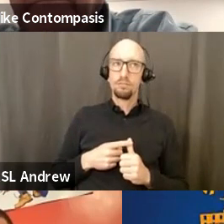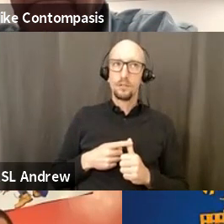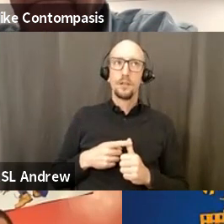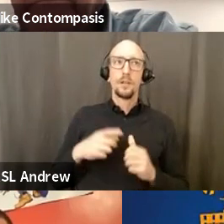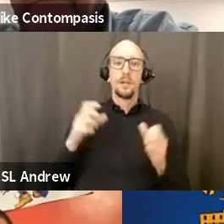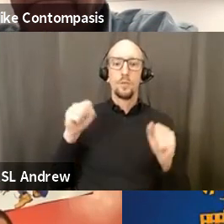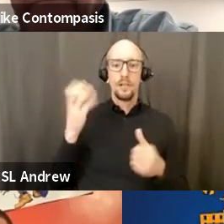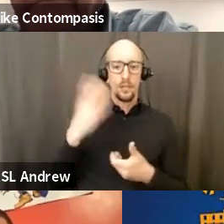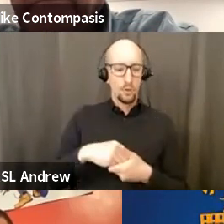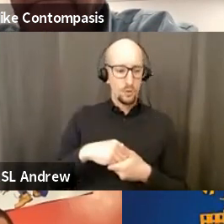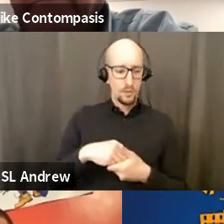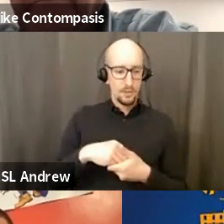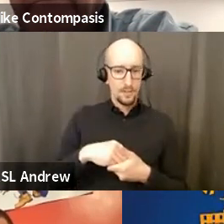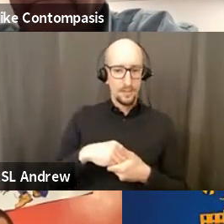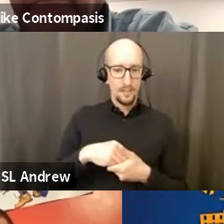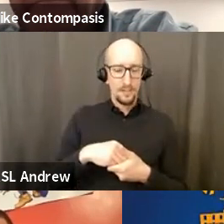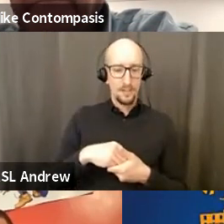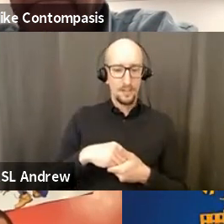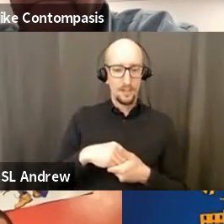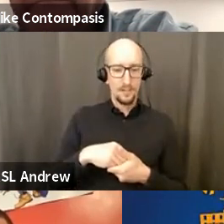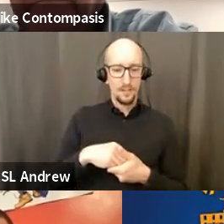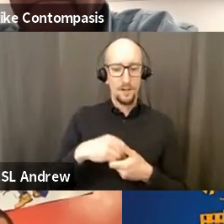subjects. While for the